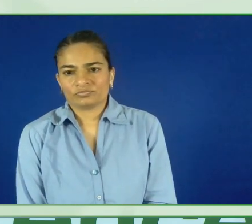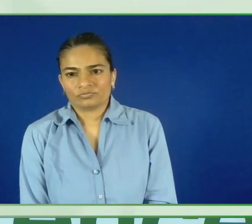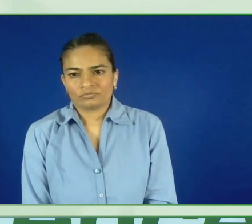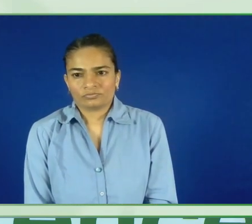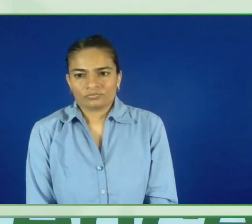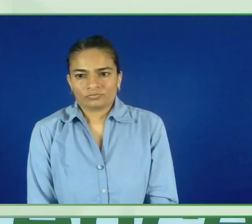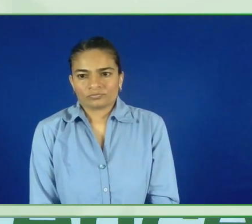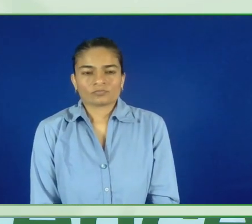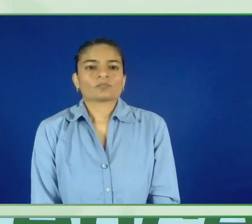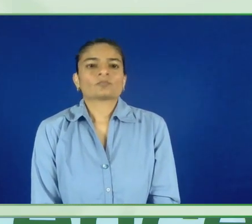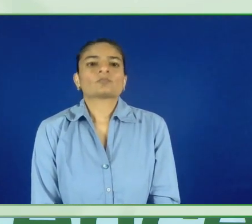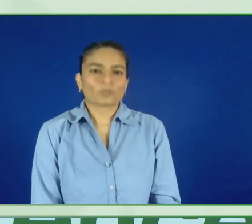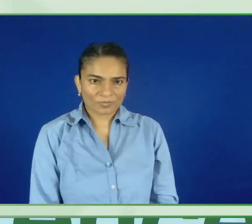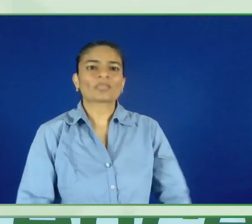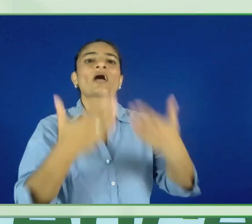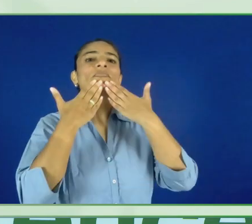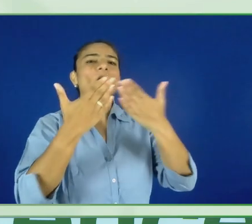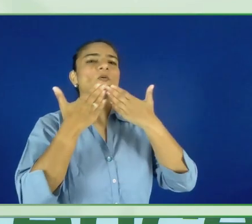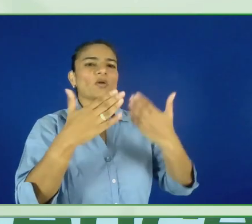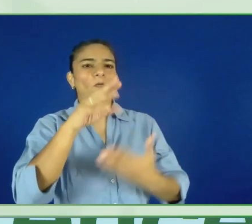to all, and